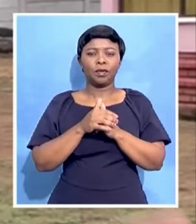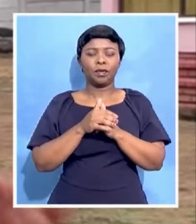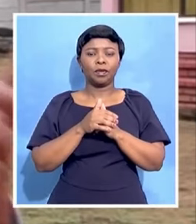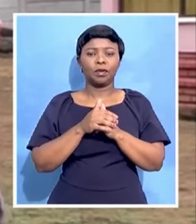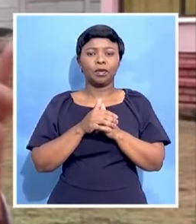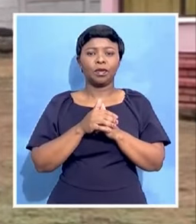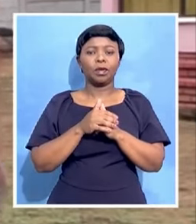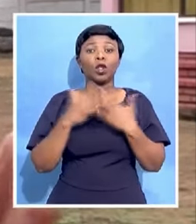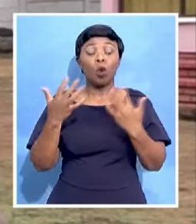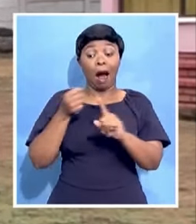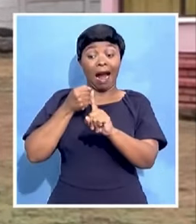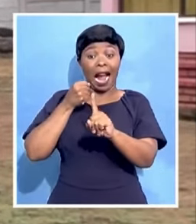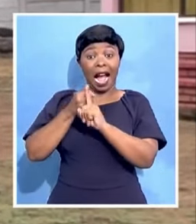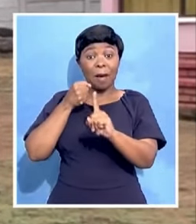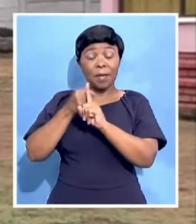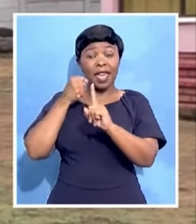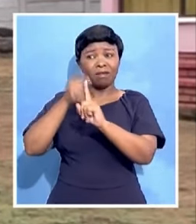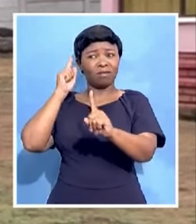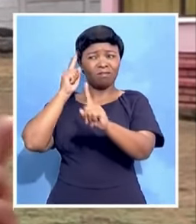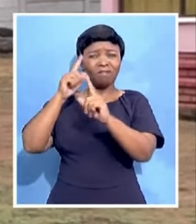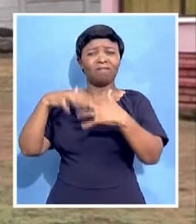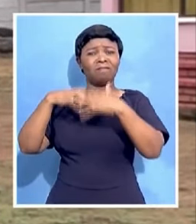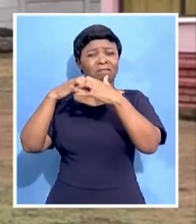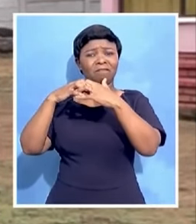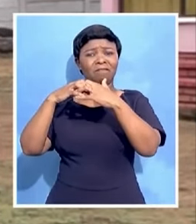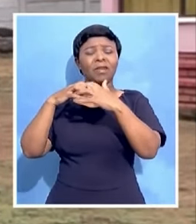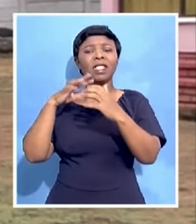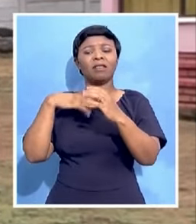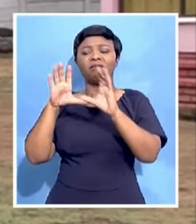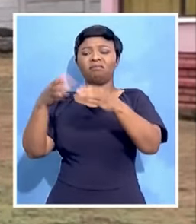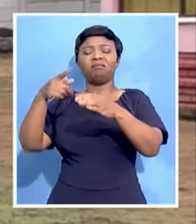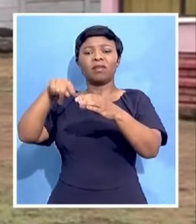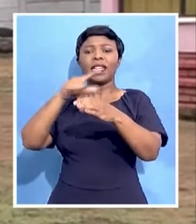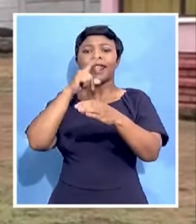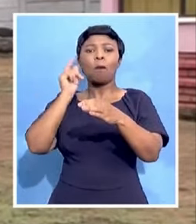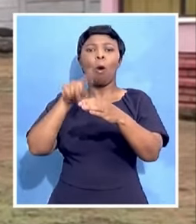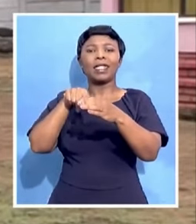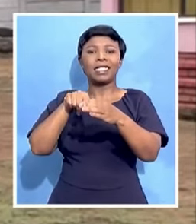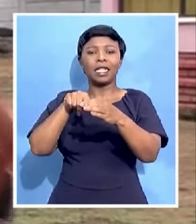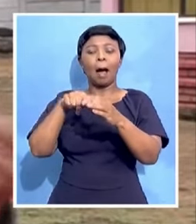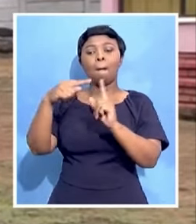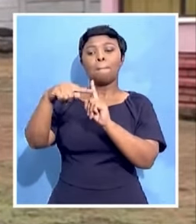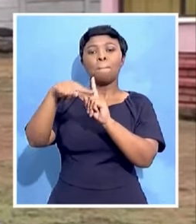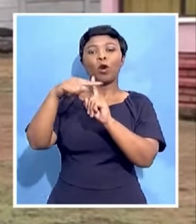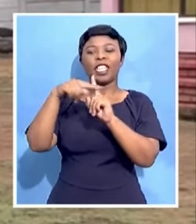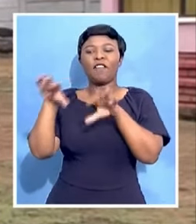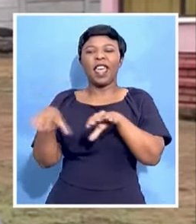used to call it, rather we called it positive action campaign. Because we wanted